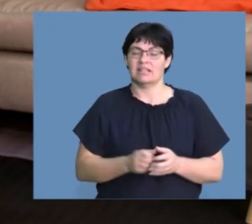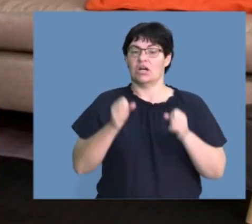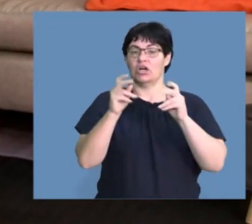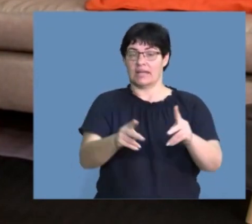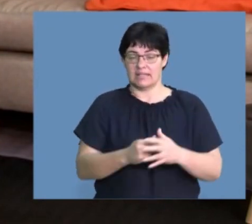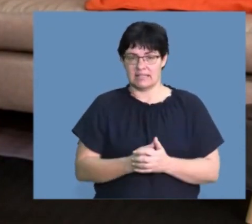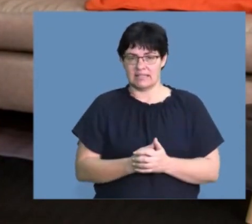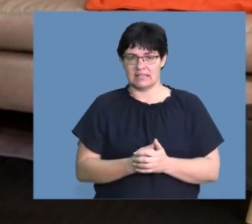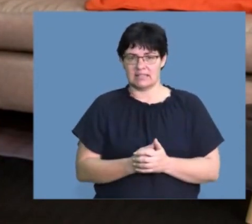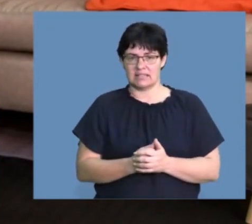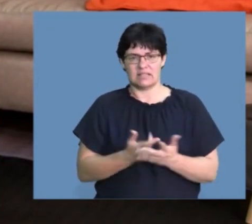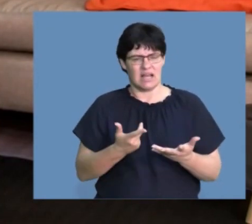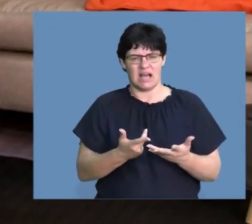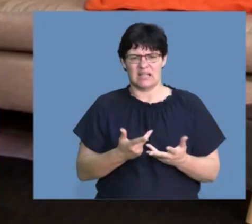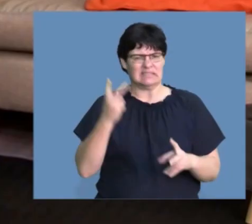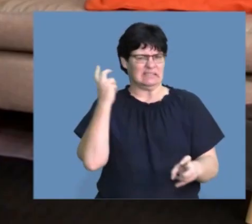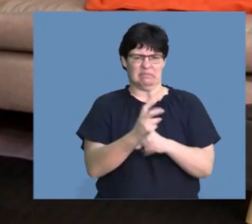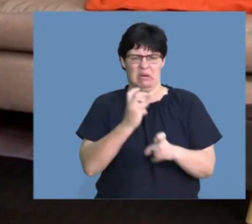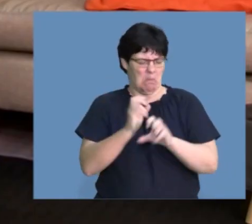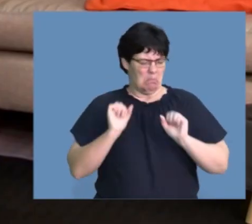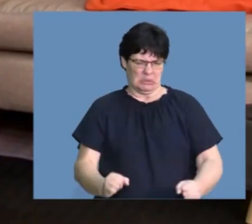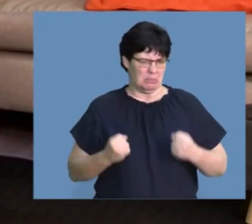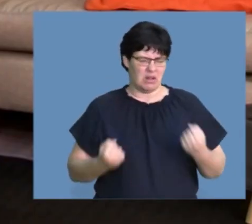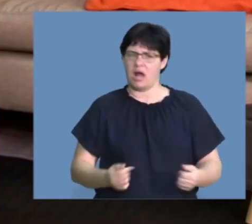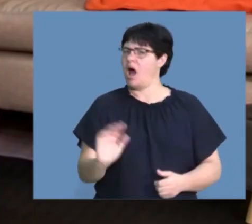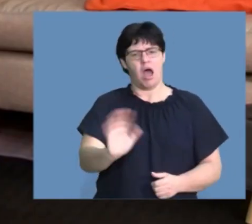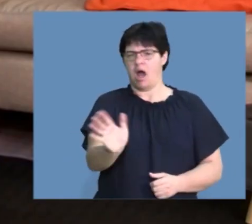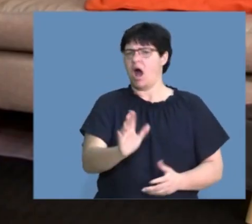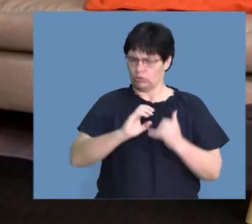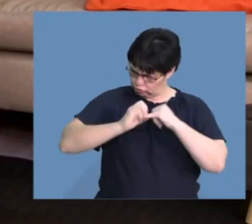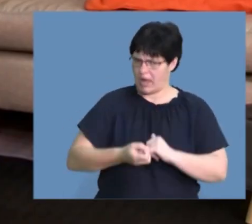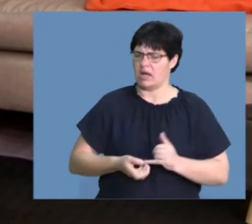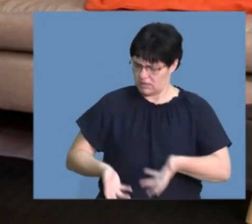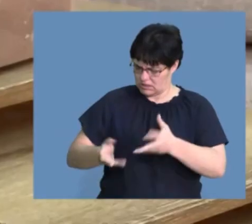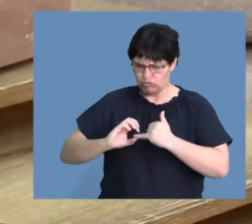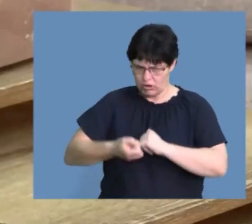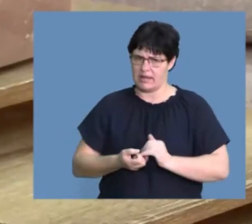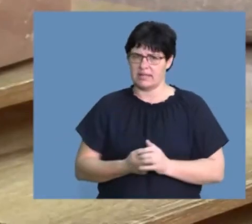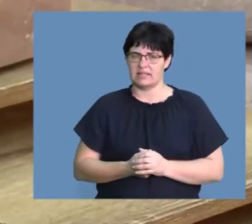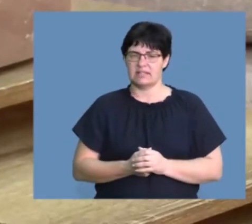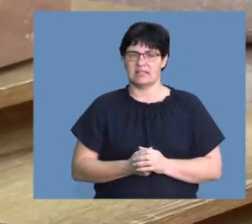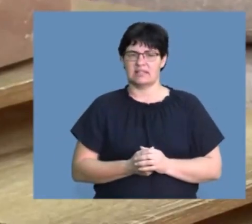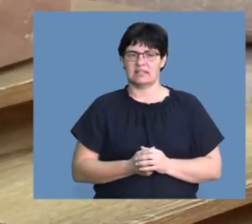All right. Okay, that's a really big rock. This is going to be impossible. It's not. Come on, try.